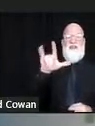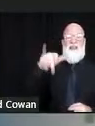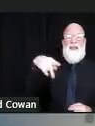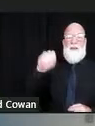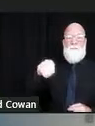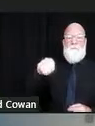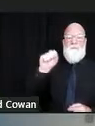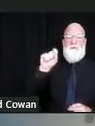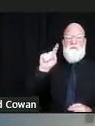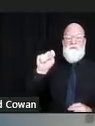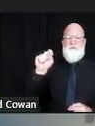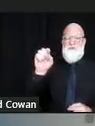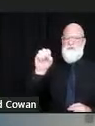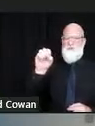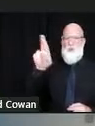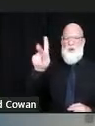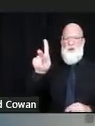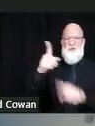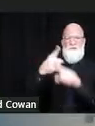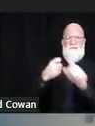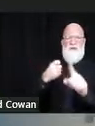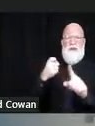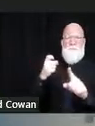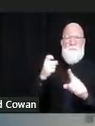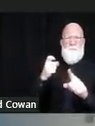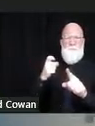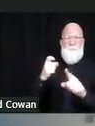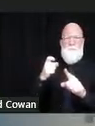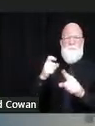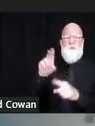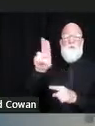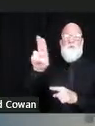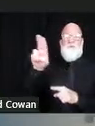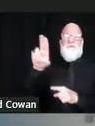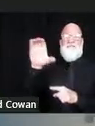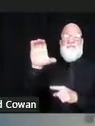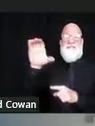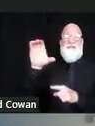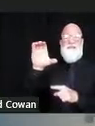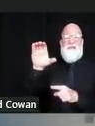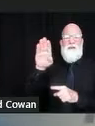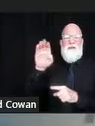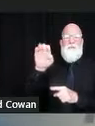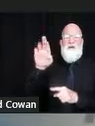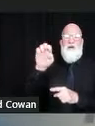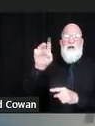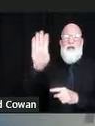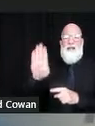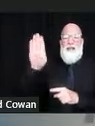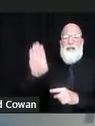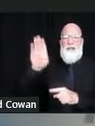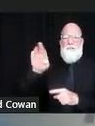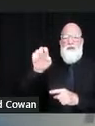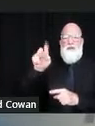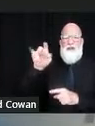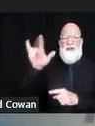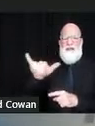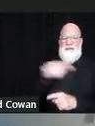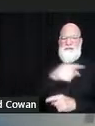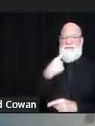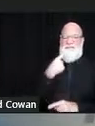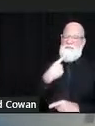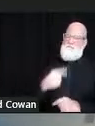sort of the father of the risk limiting audit called this a Franken count um you know he said I think he said that his